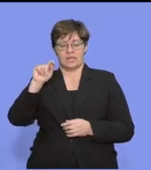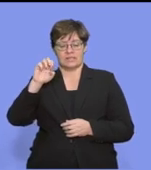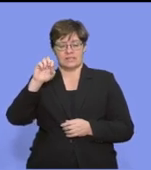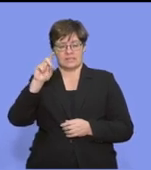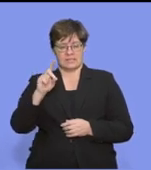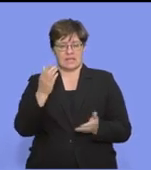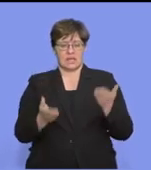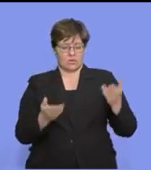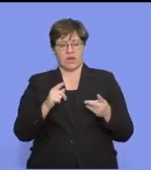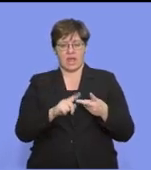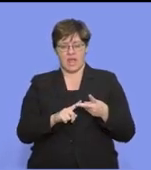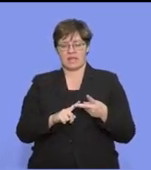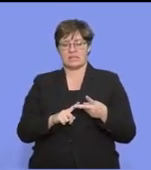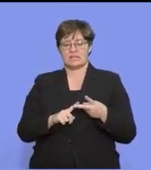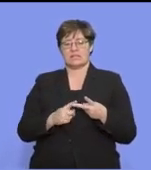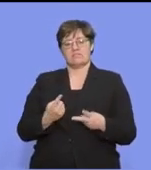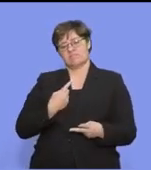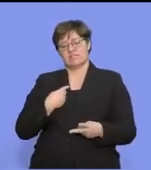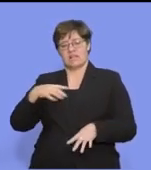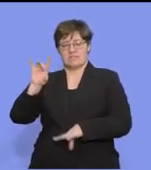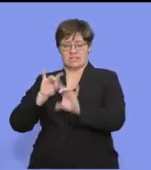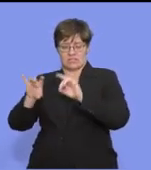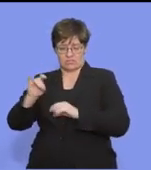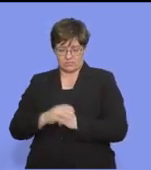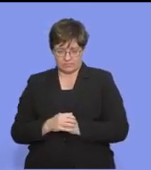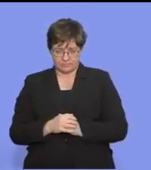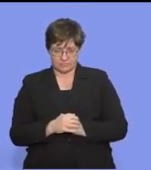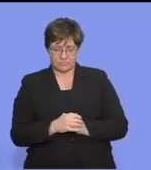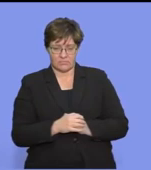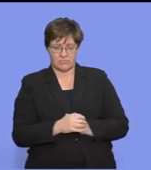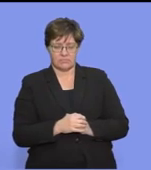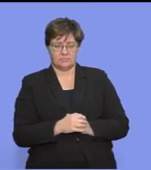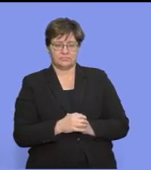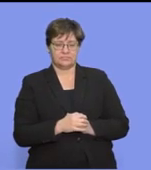equilibrium, and we're going to have a look at artificial selection.